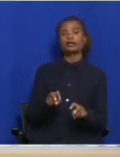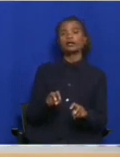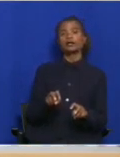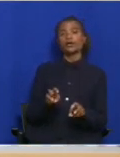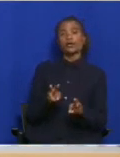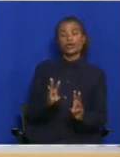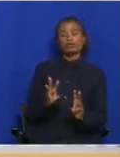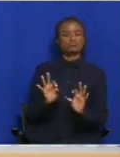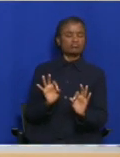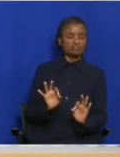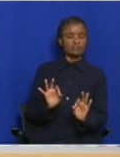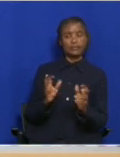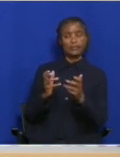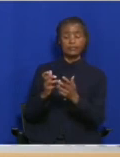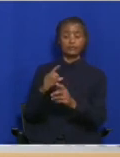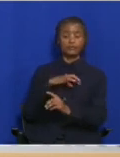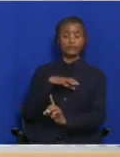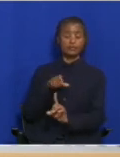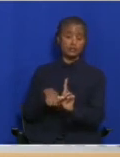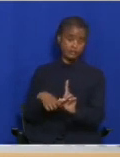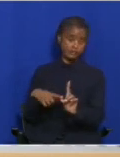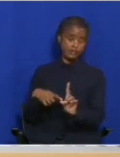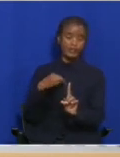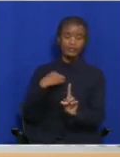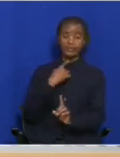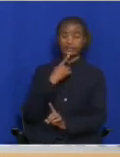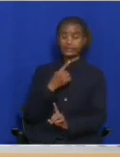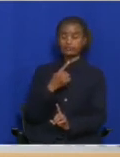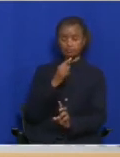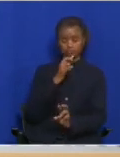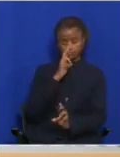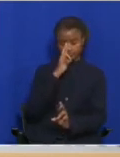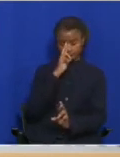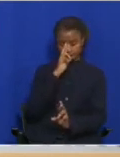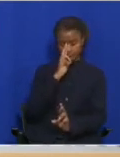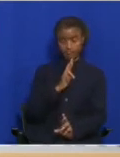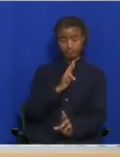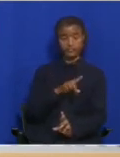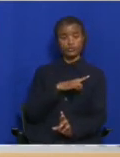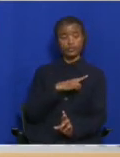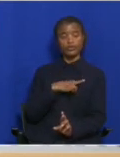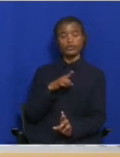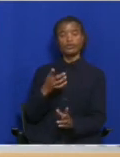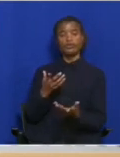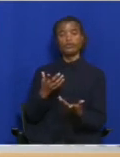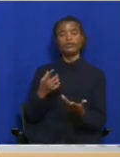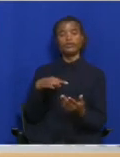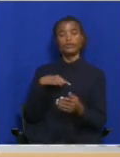say this with due respect, because we're not in Uniform Rule 36